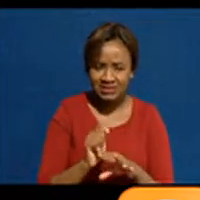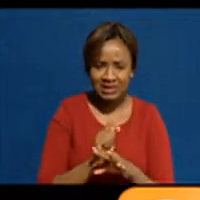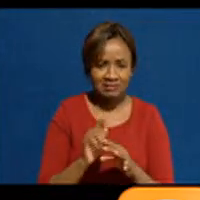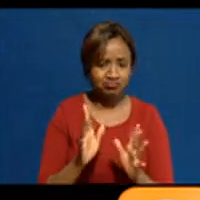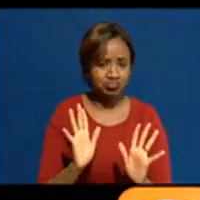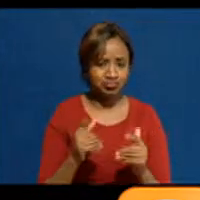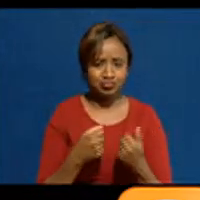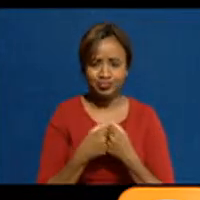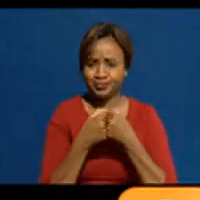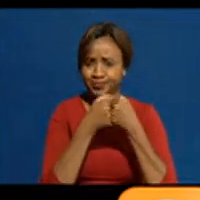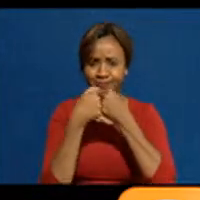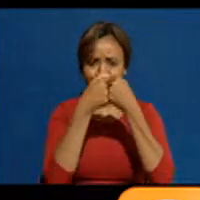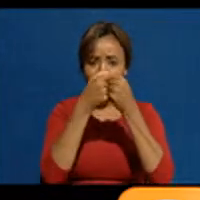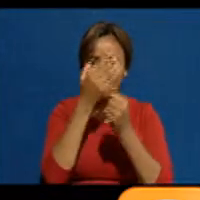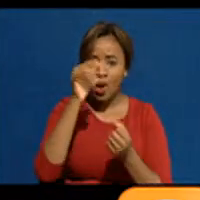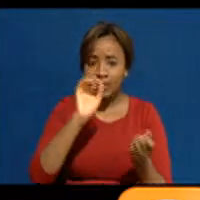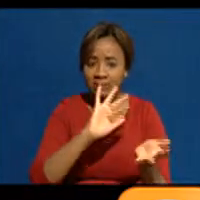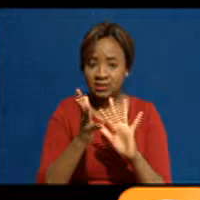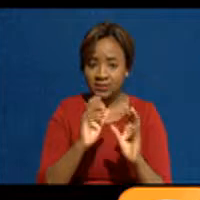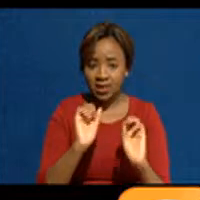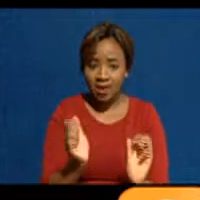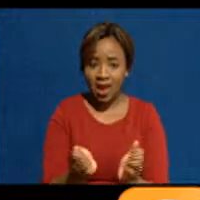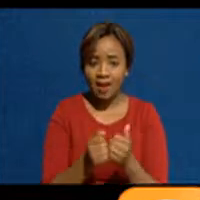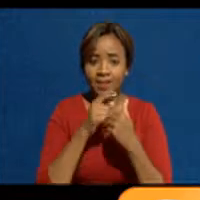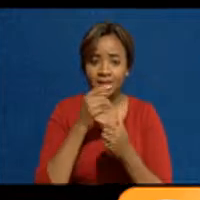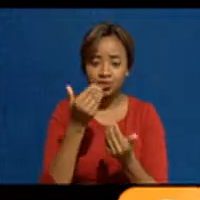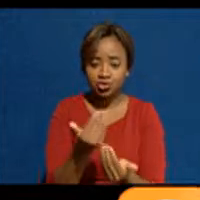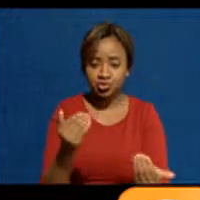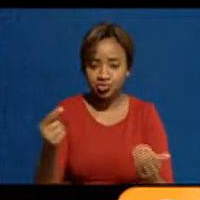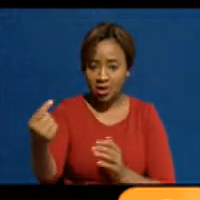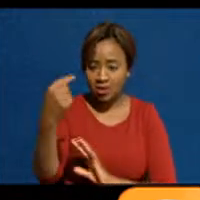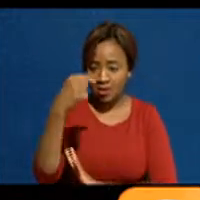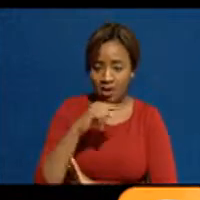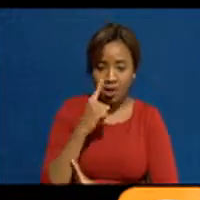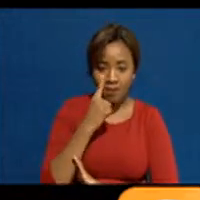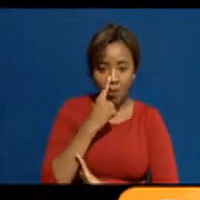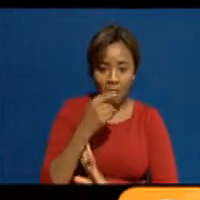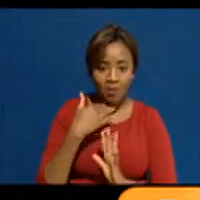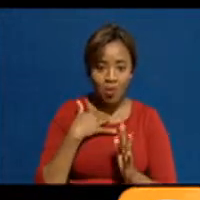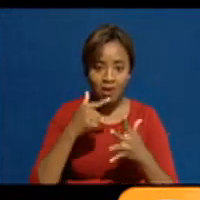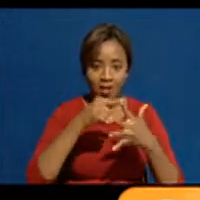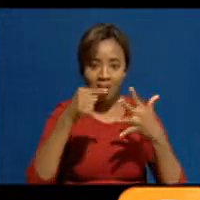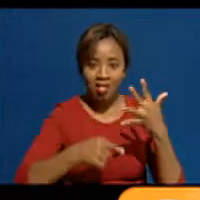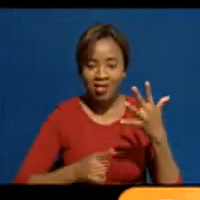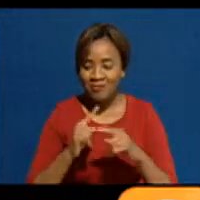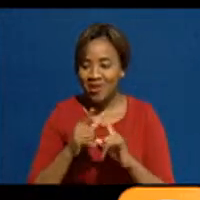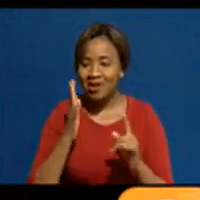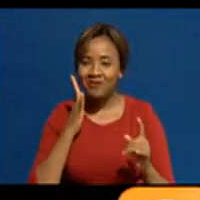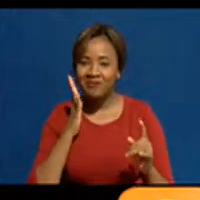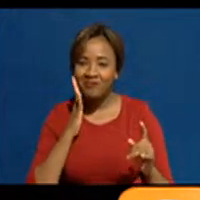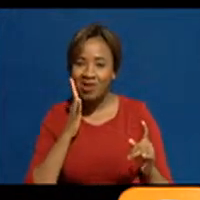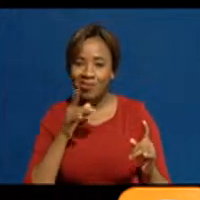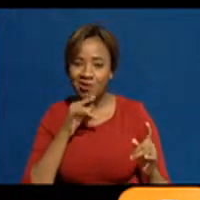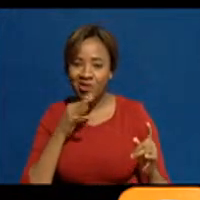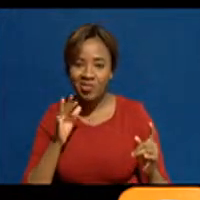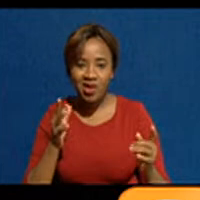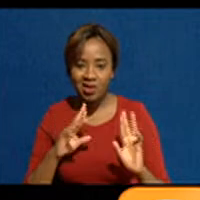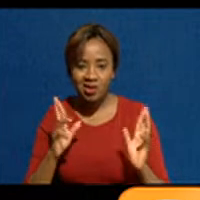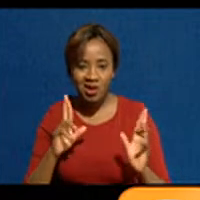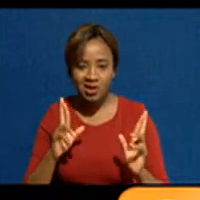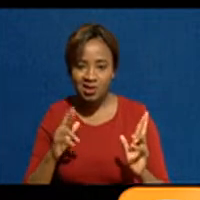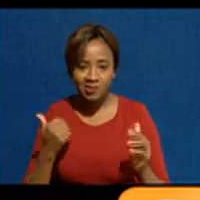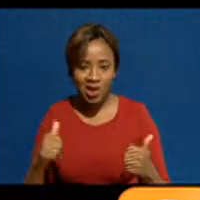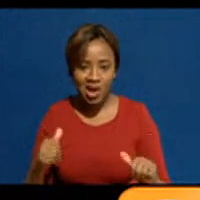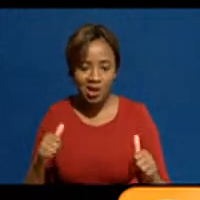that a child will come home with expectations, and yet the parent is not well prepared of the homework that the